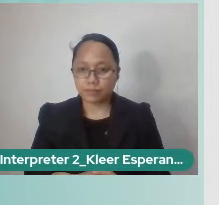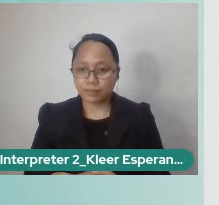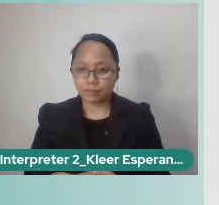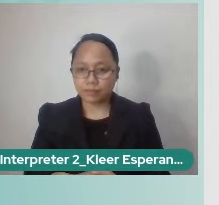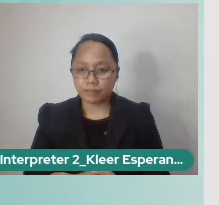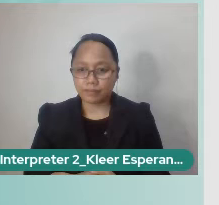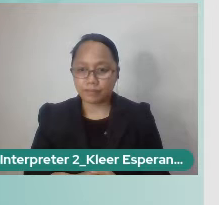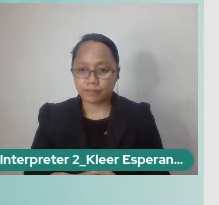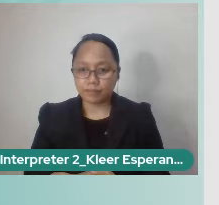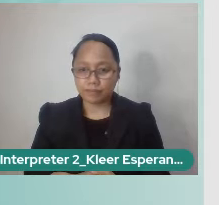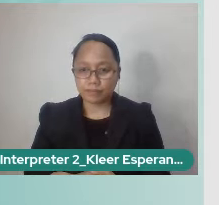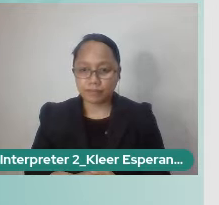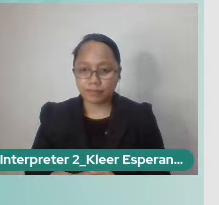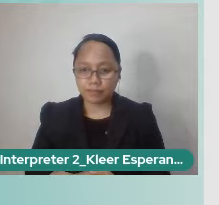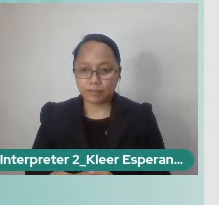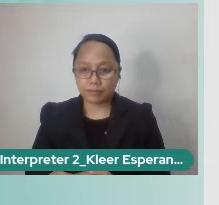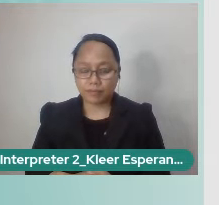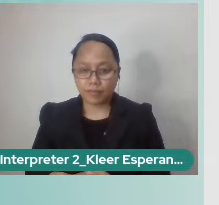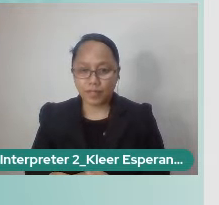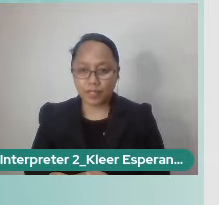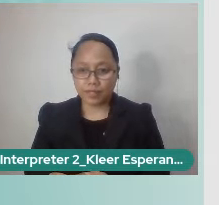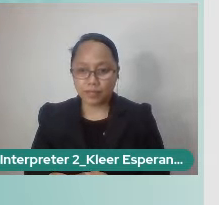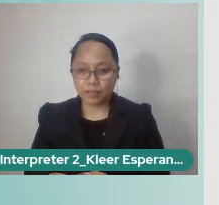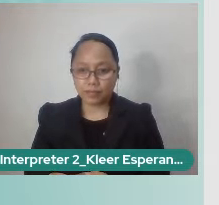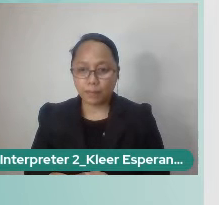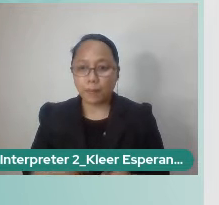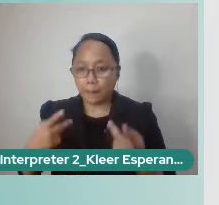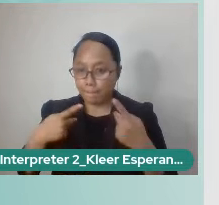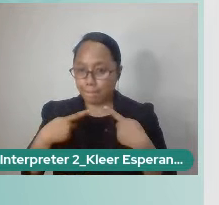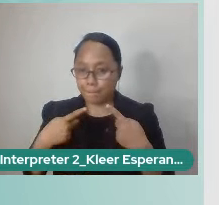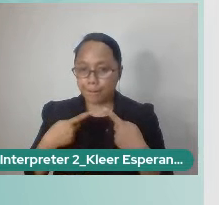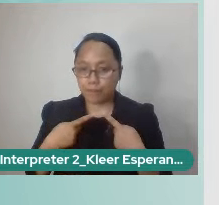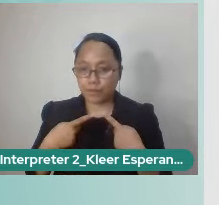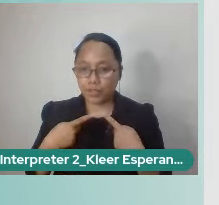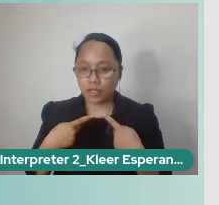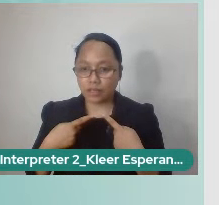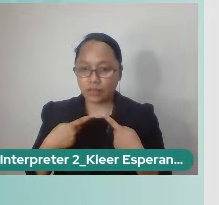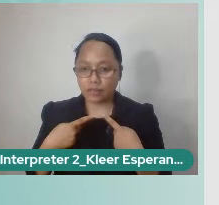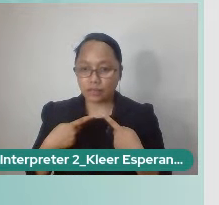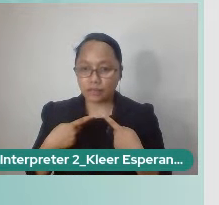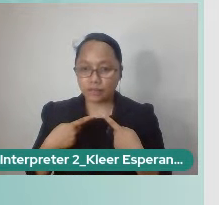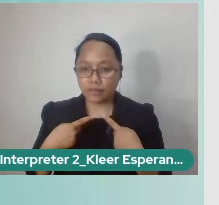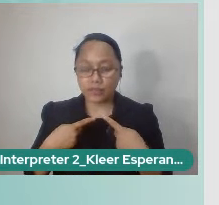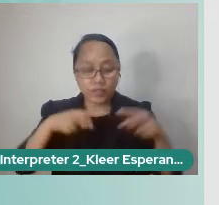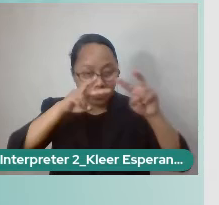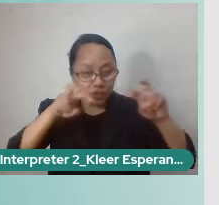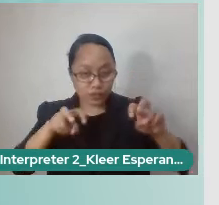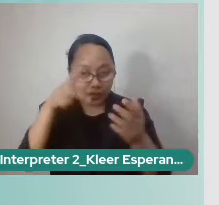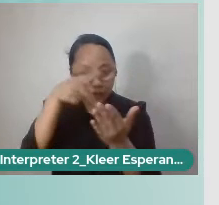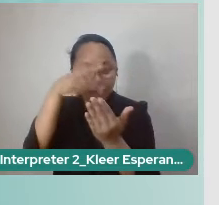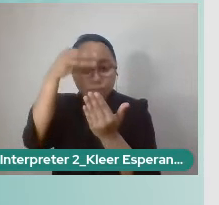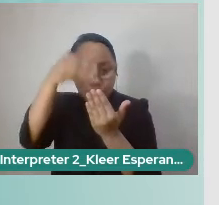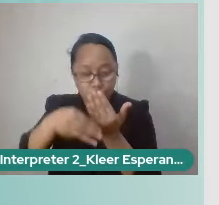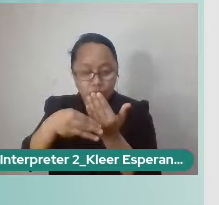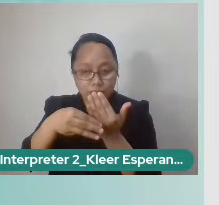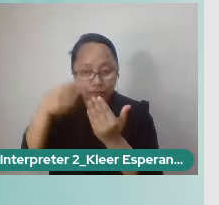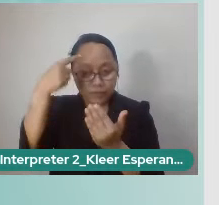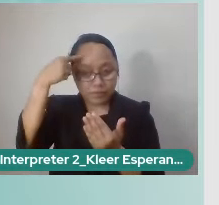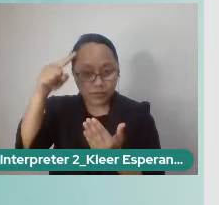in 2007, and we have, as a result, changed the screening program and moved to HPV